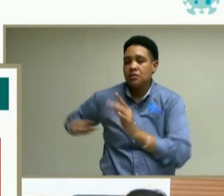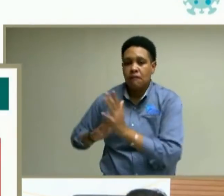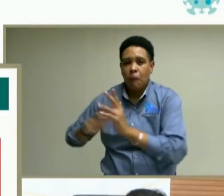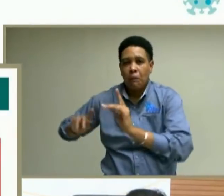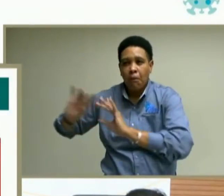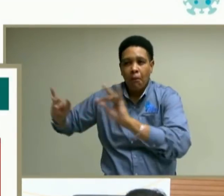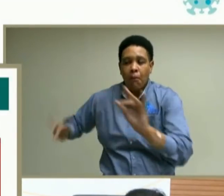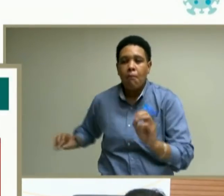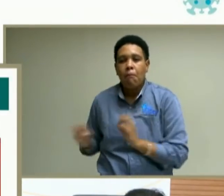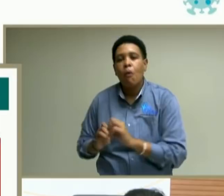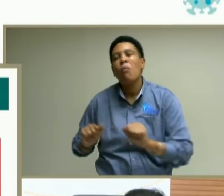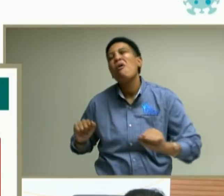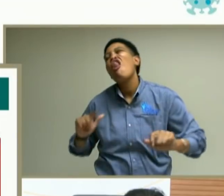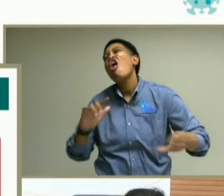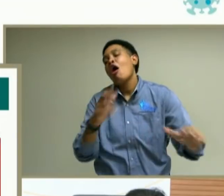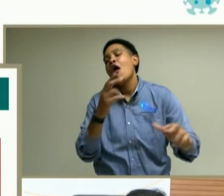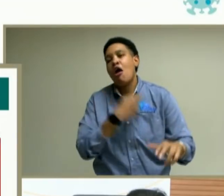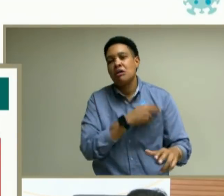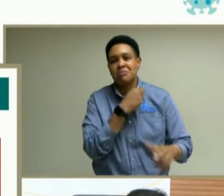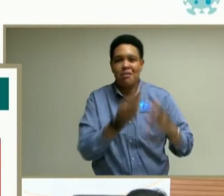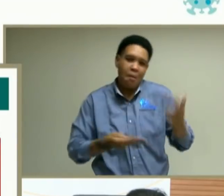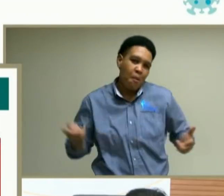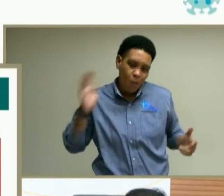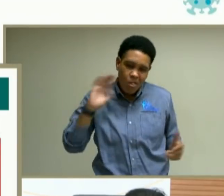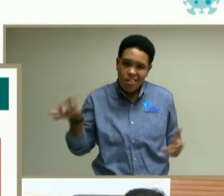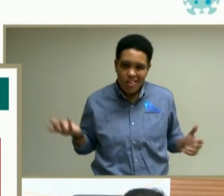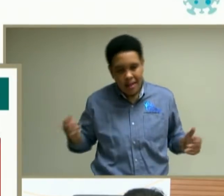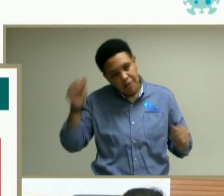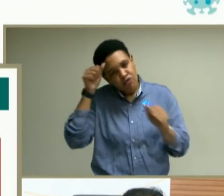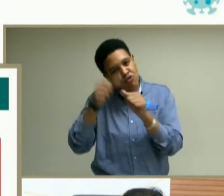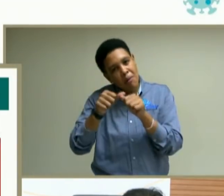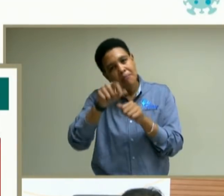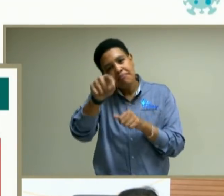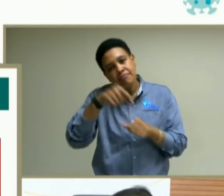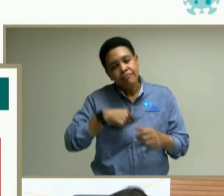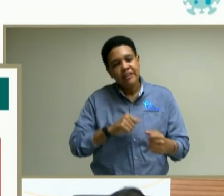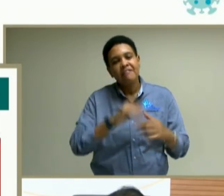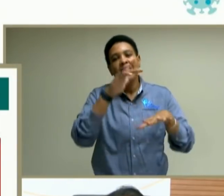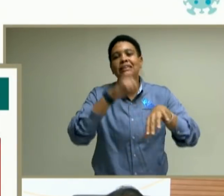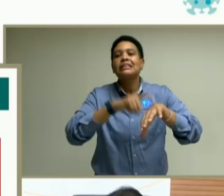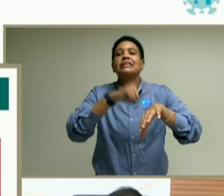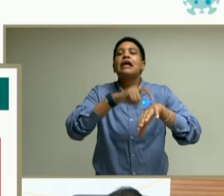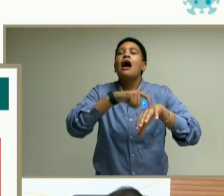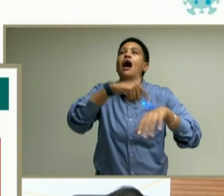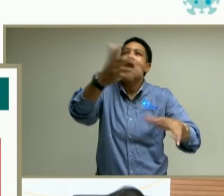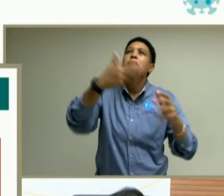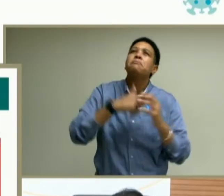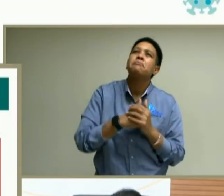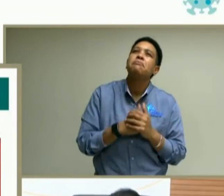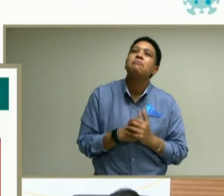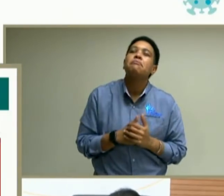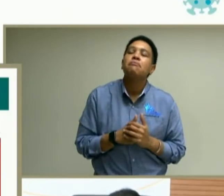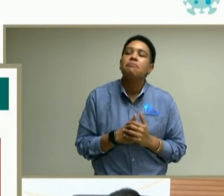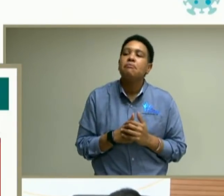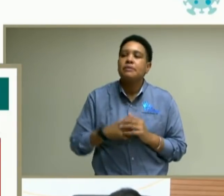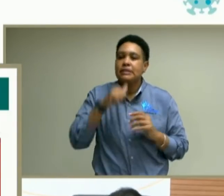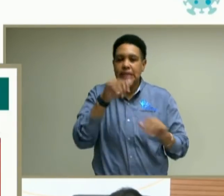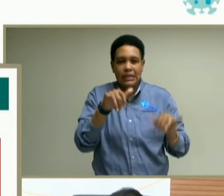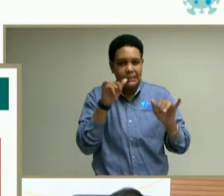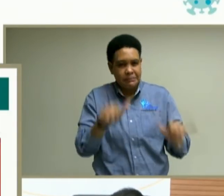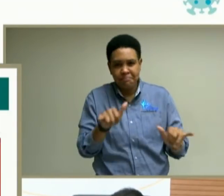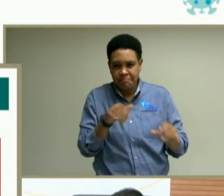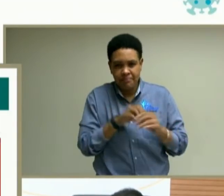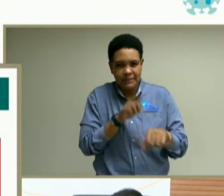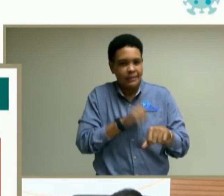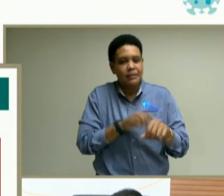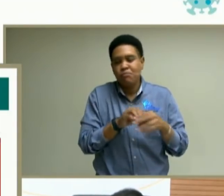more hospitalizations. Remember now that we are facing a period that is not similar to the period